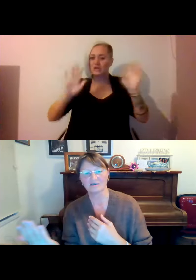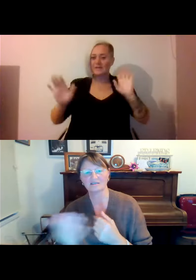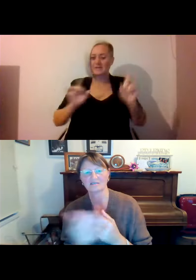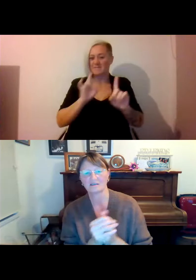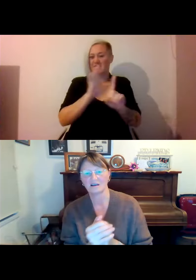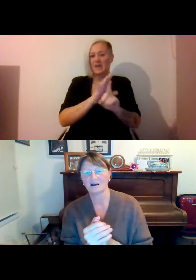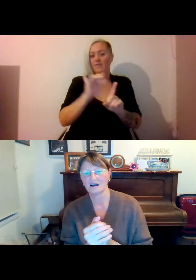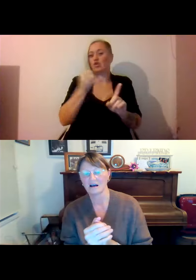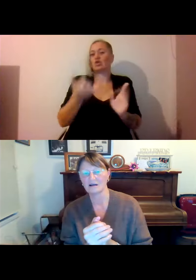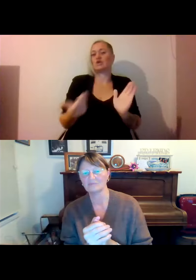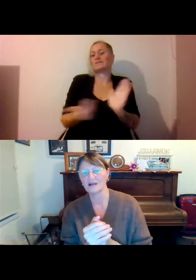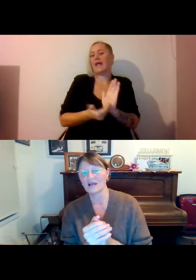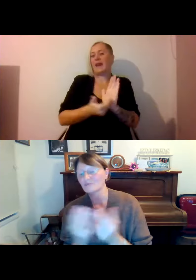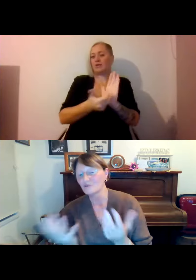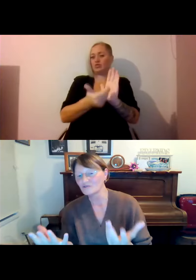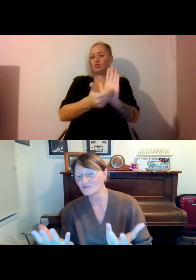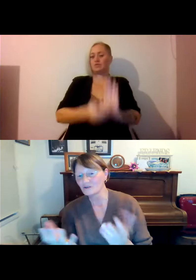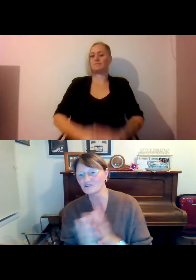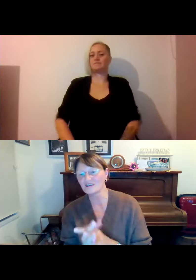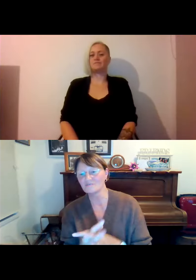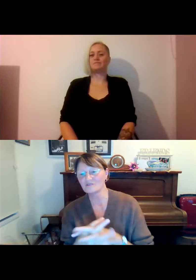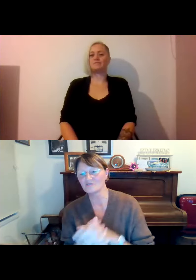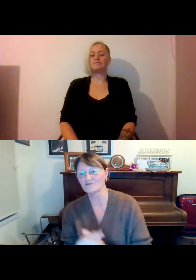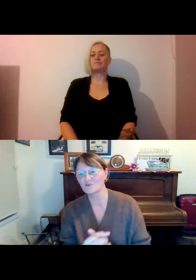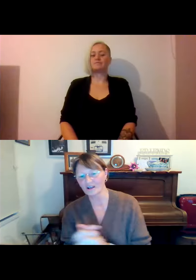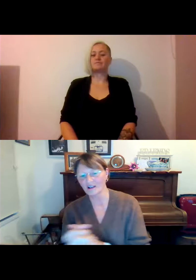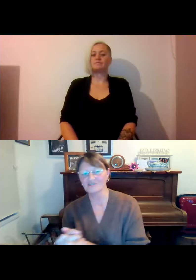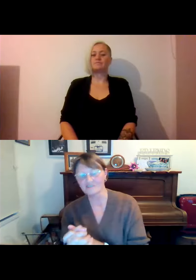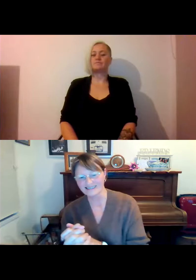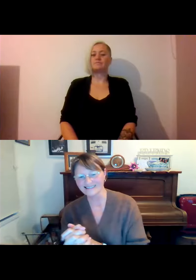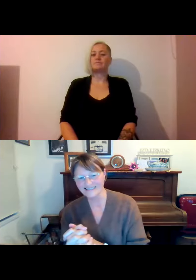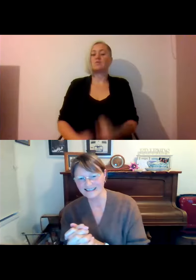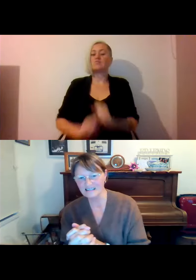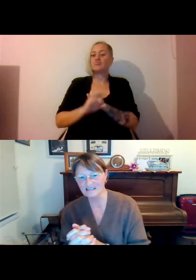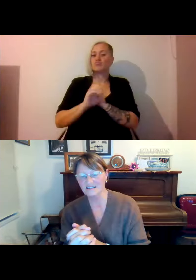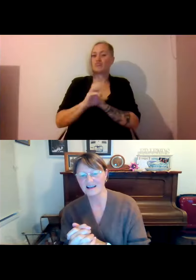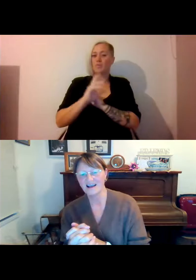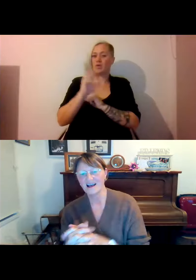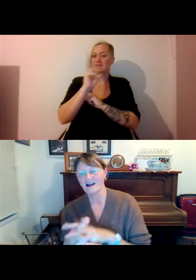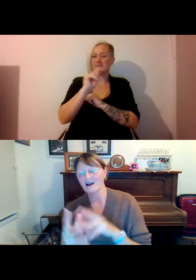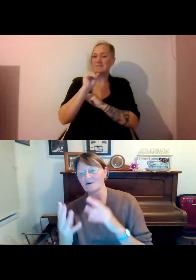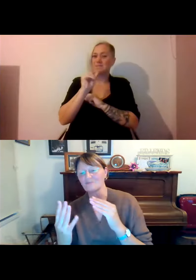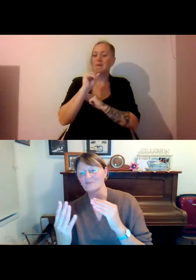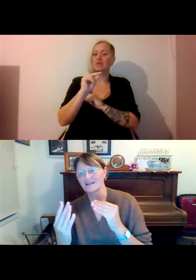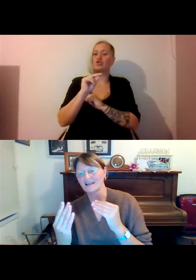that. It promotes speech attempts and communication success.